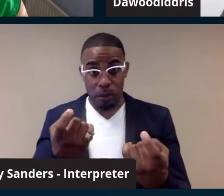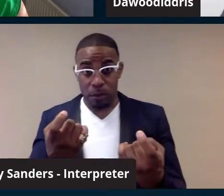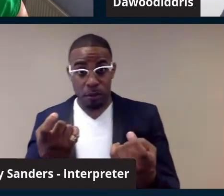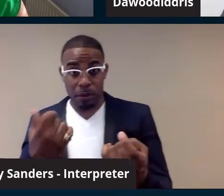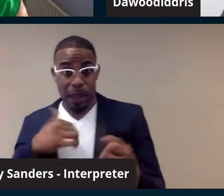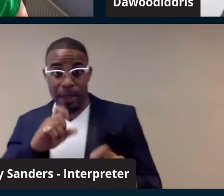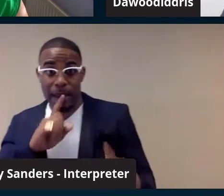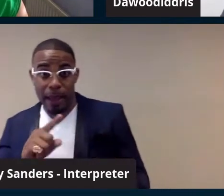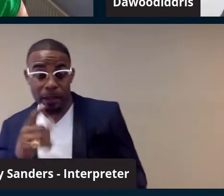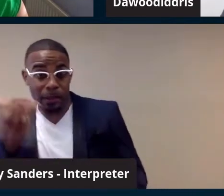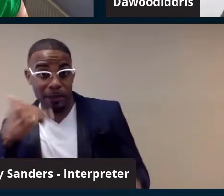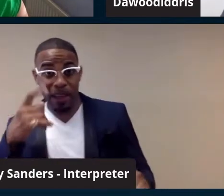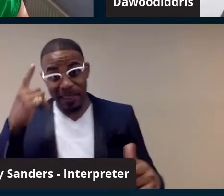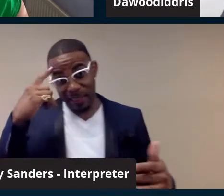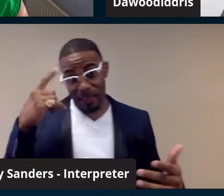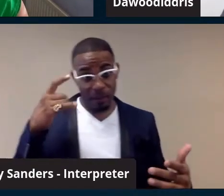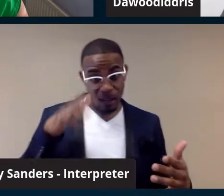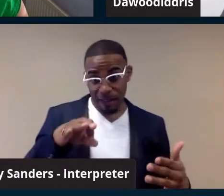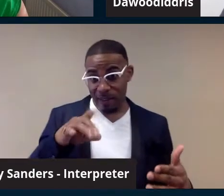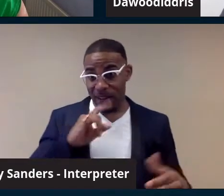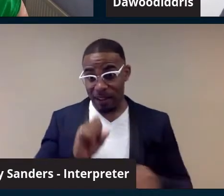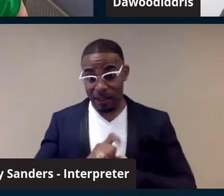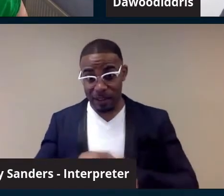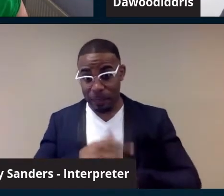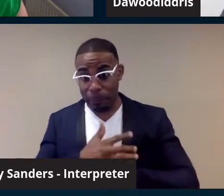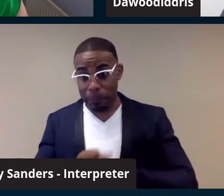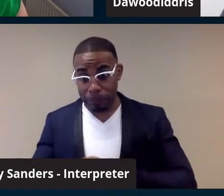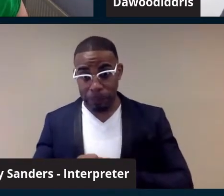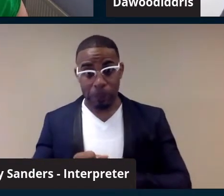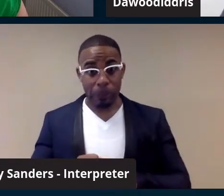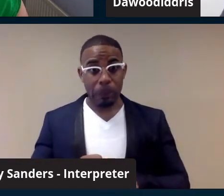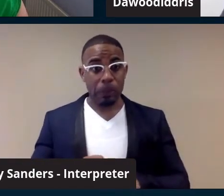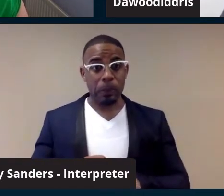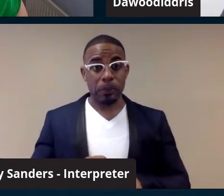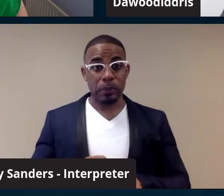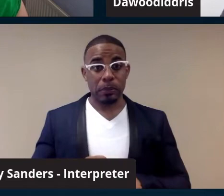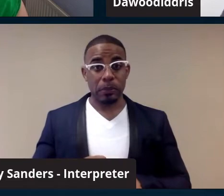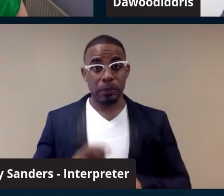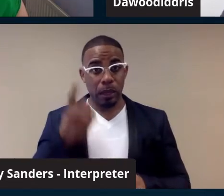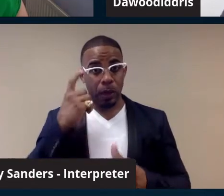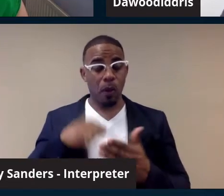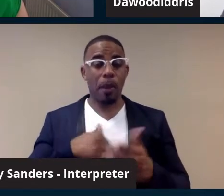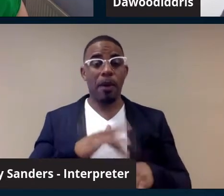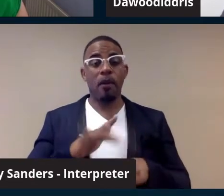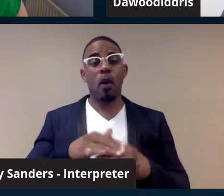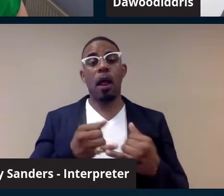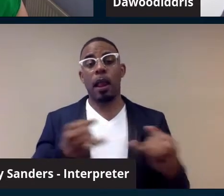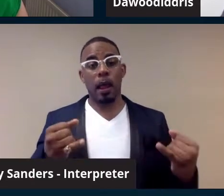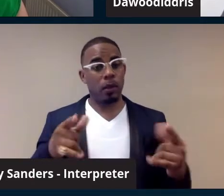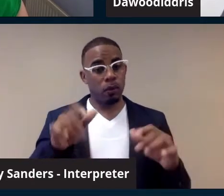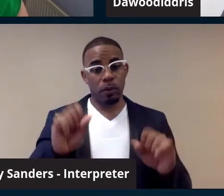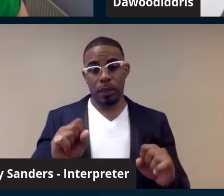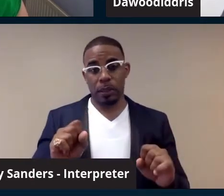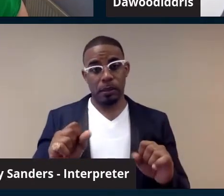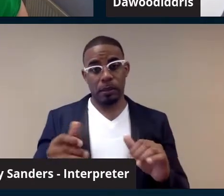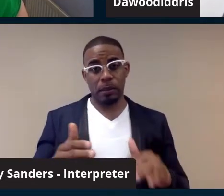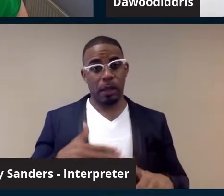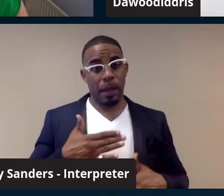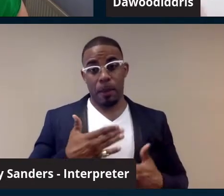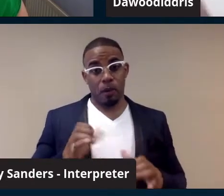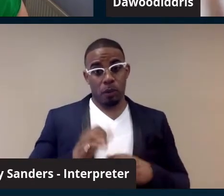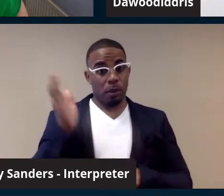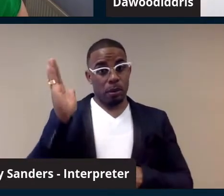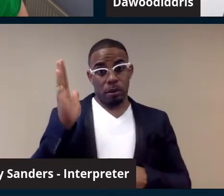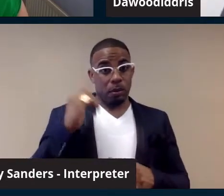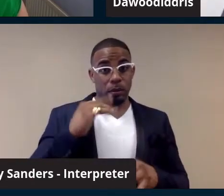can answer it, but I think our time is actually up. I'm always available online. I'm happy to do this. You can connect